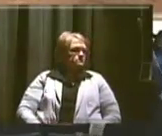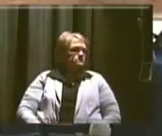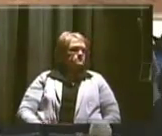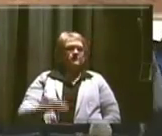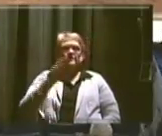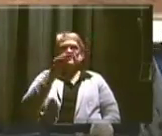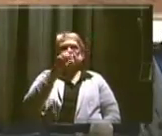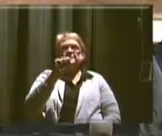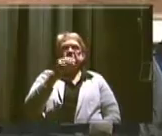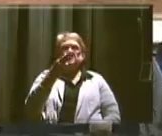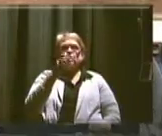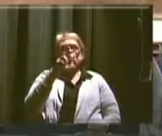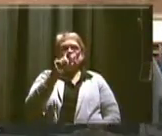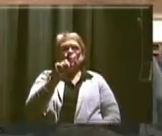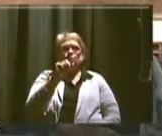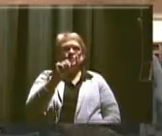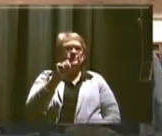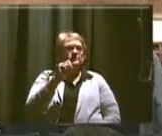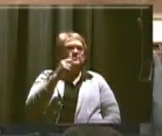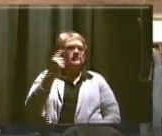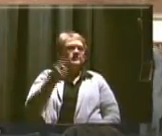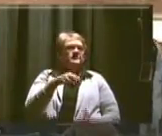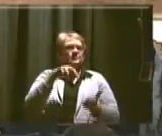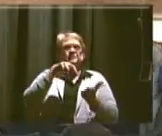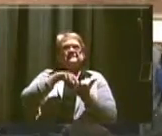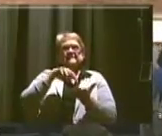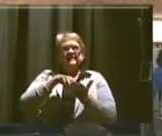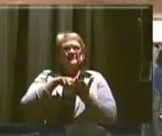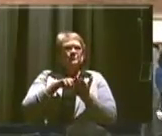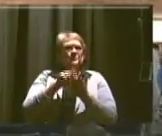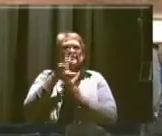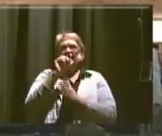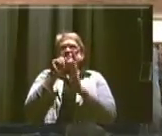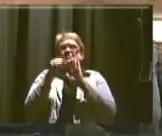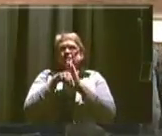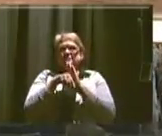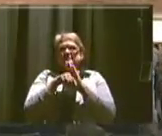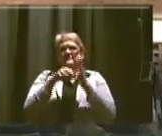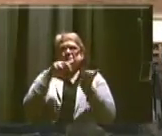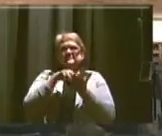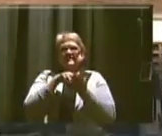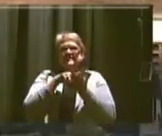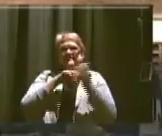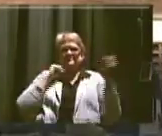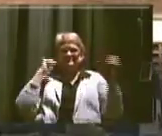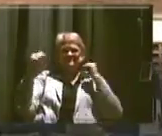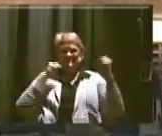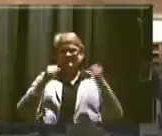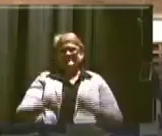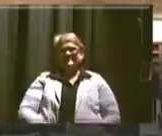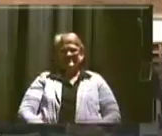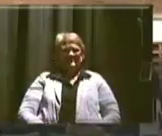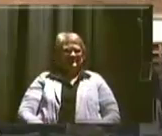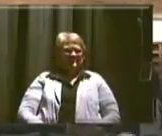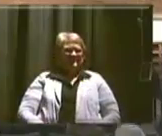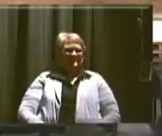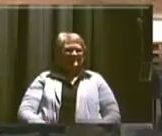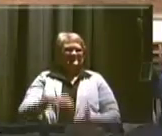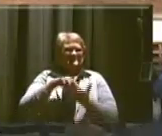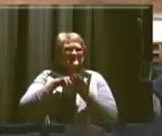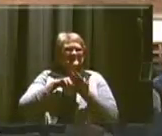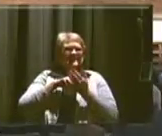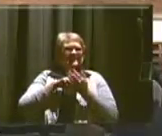Ms. Horn has made a request that we always stand up at least once every half an hour and stretch, right?